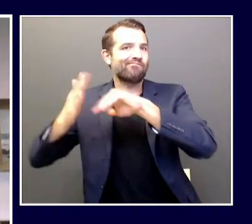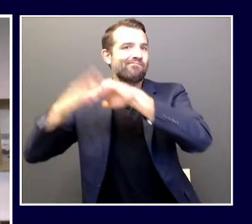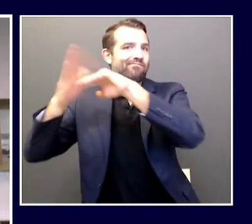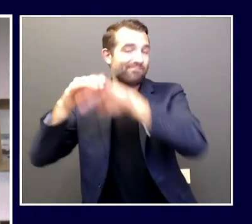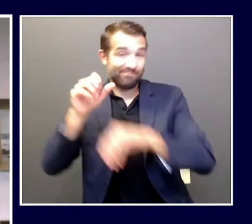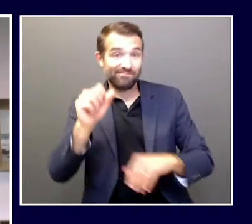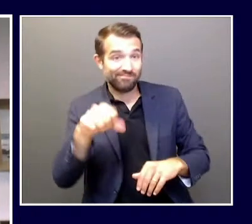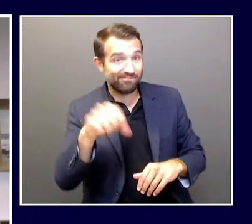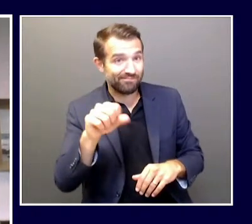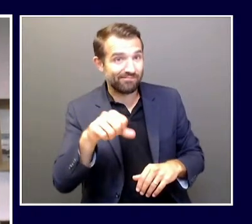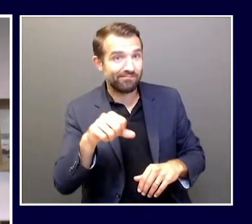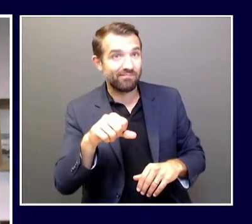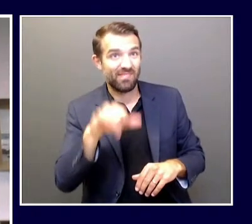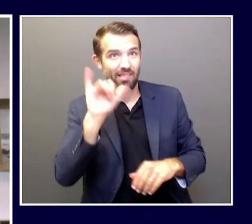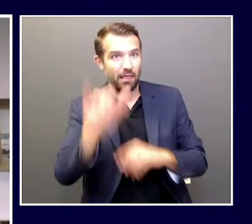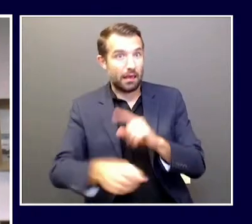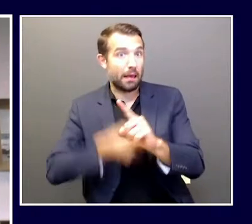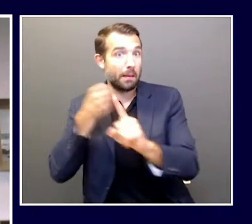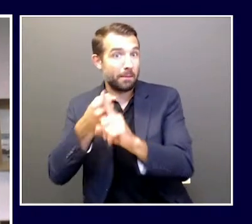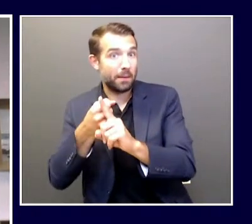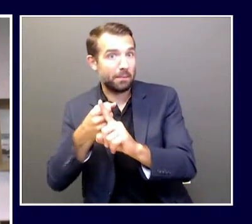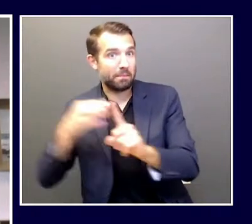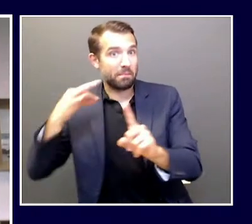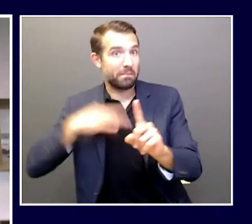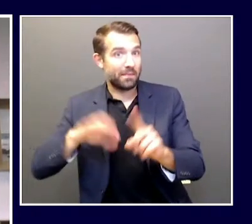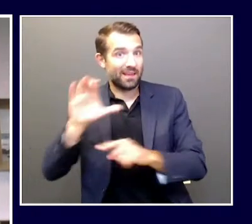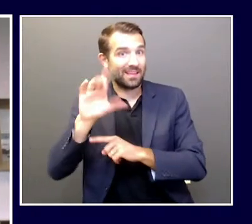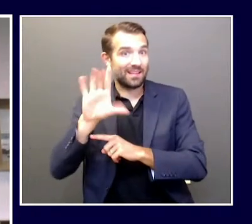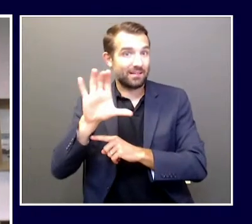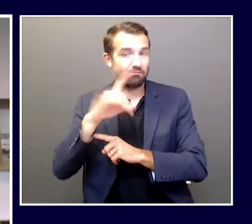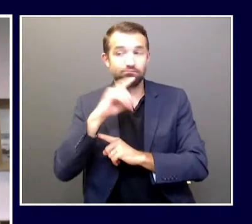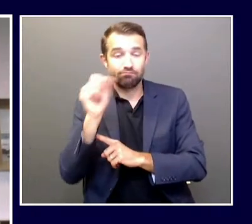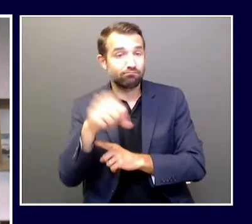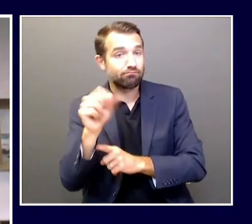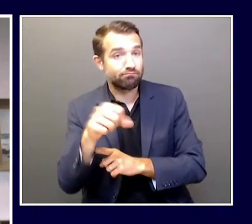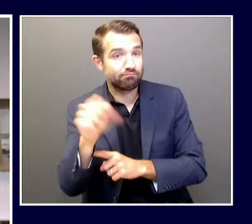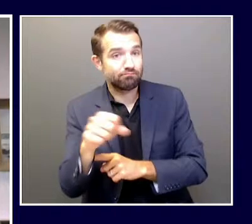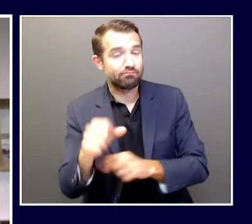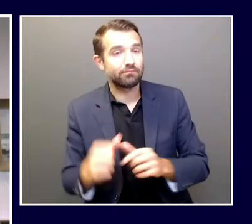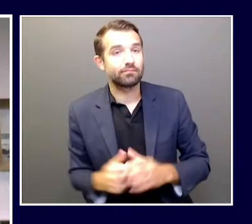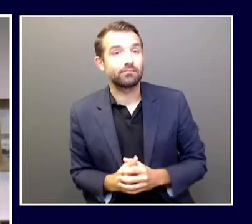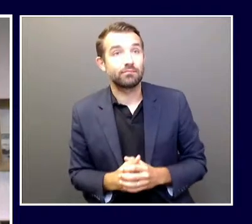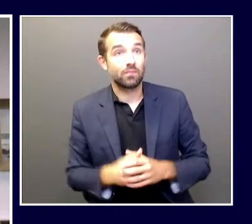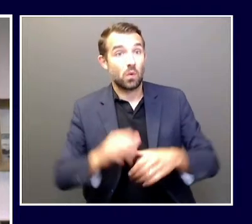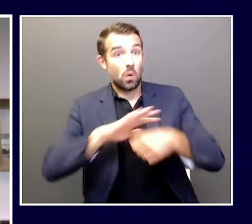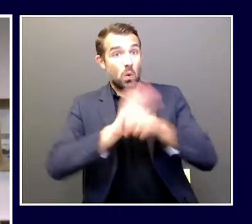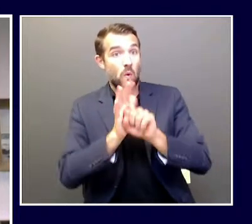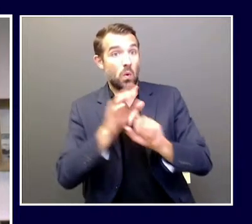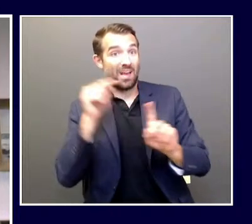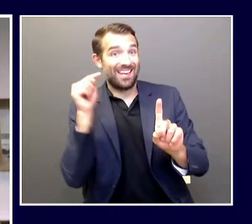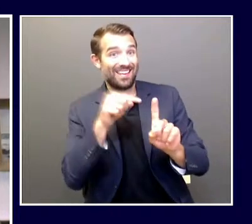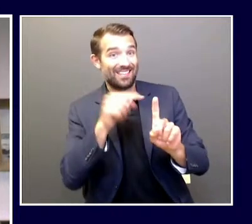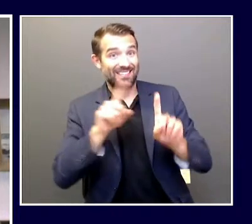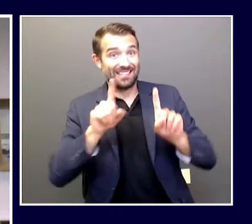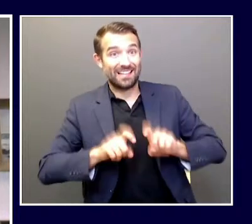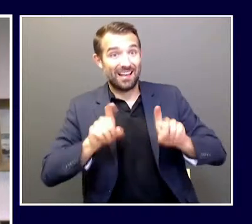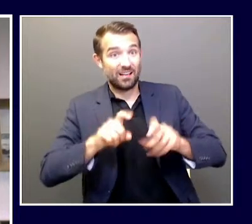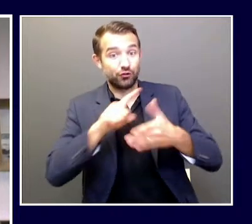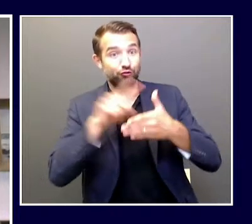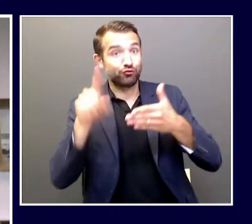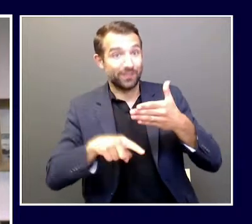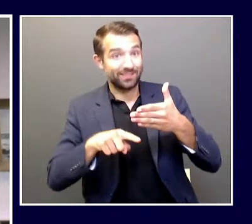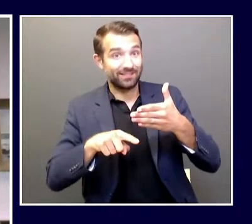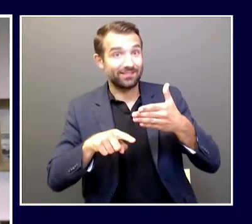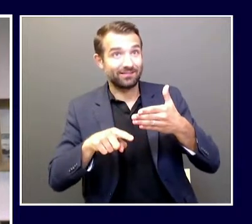CDC. Now, results from COVID testing are reported to the Maine CDC from